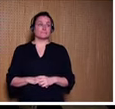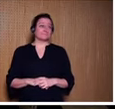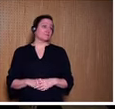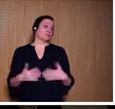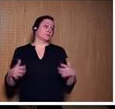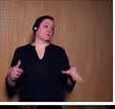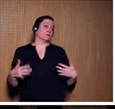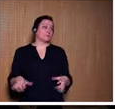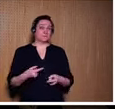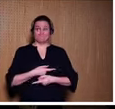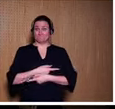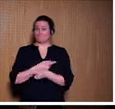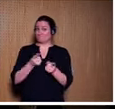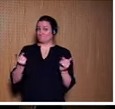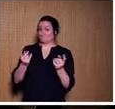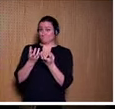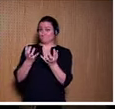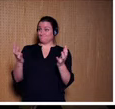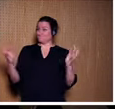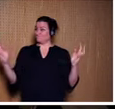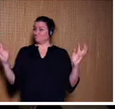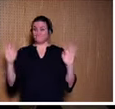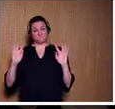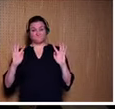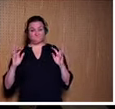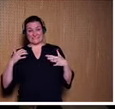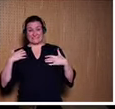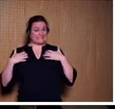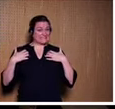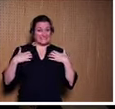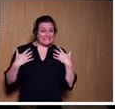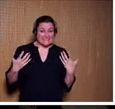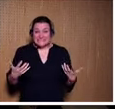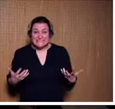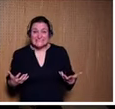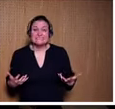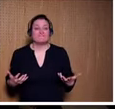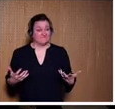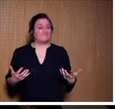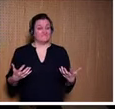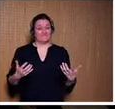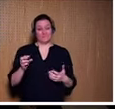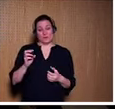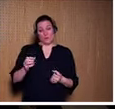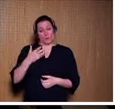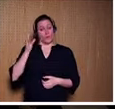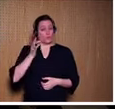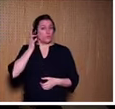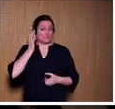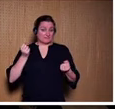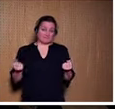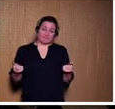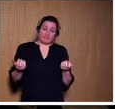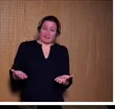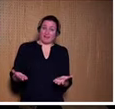Now I can feel the energy in the room, and that's how the women deliver spirit should be, right? All